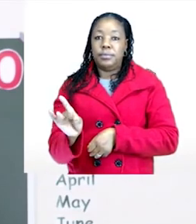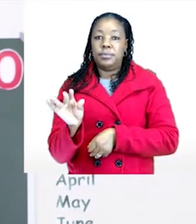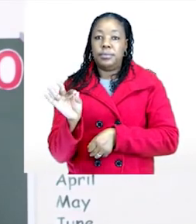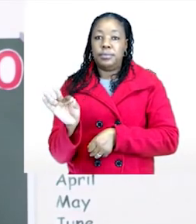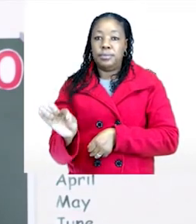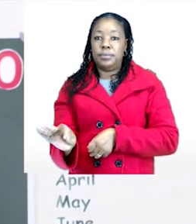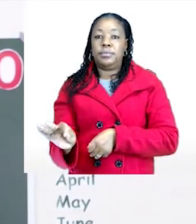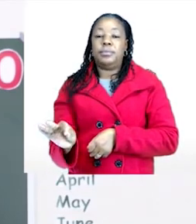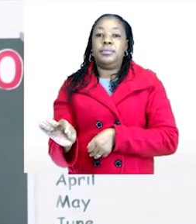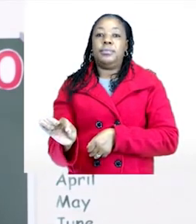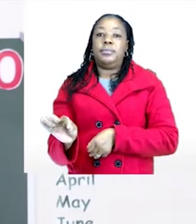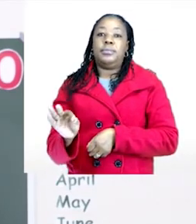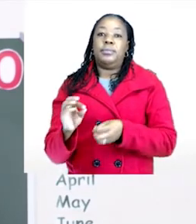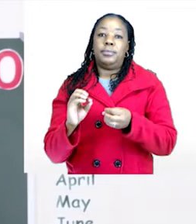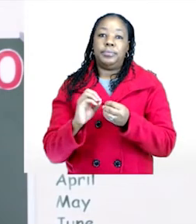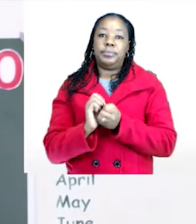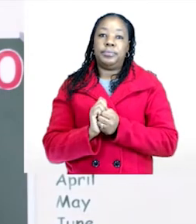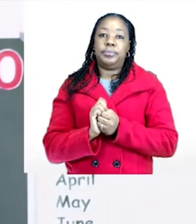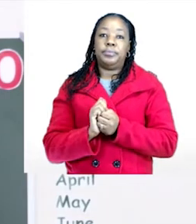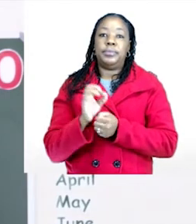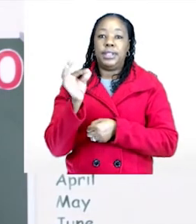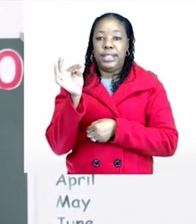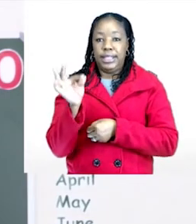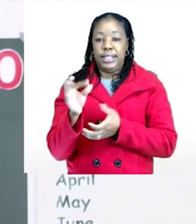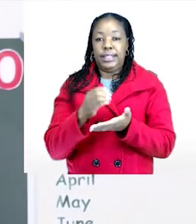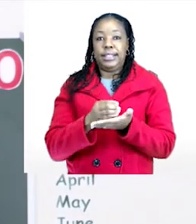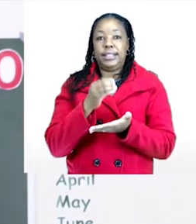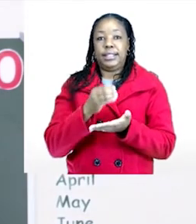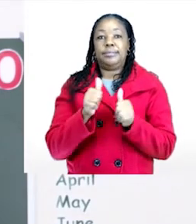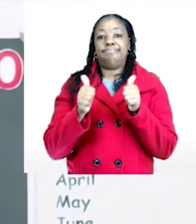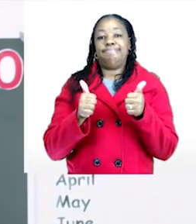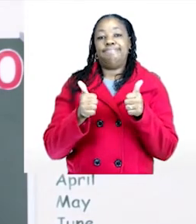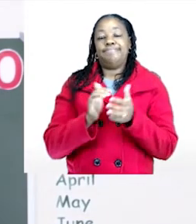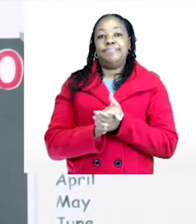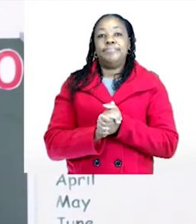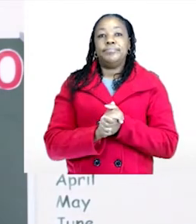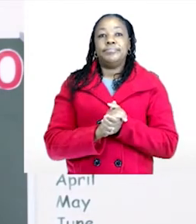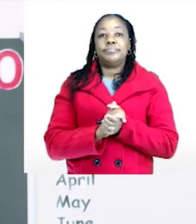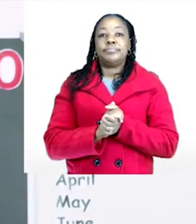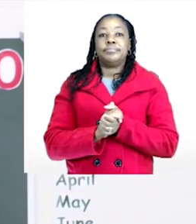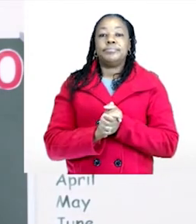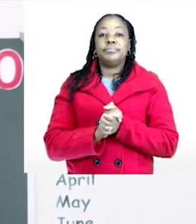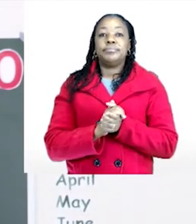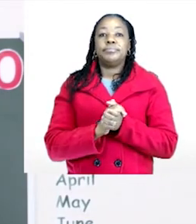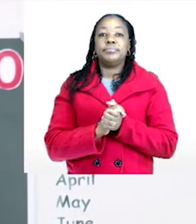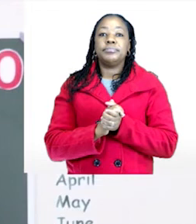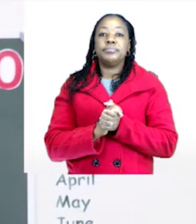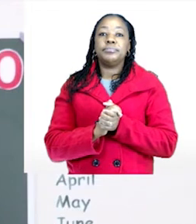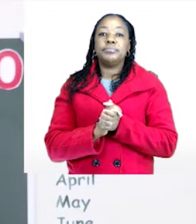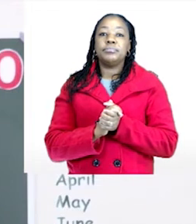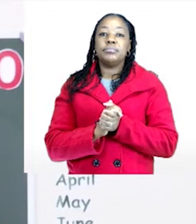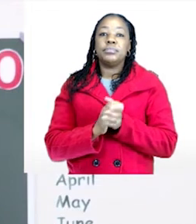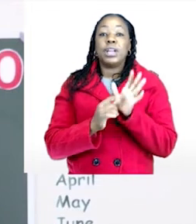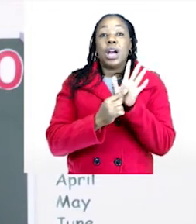8, 9. Well done. Let's move over to the chalkboard. I would like to show you how